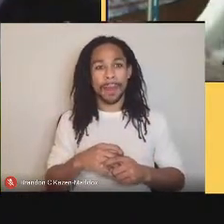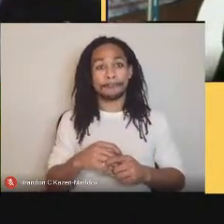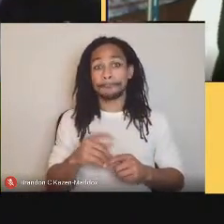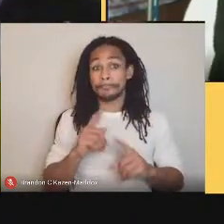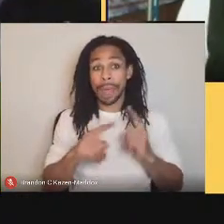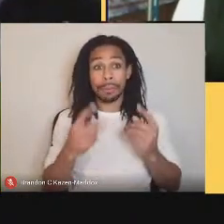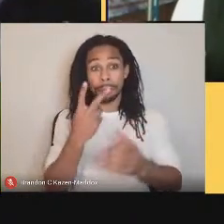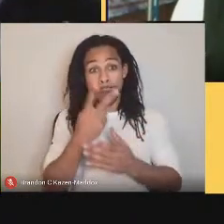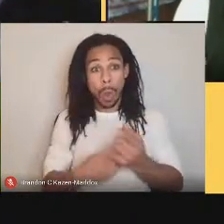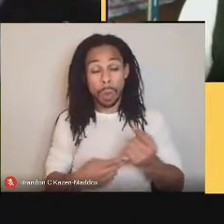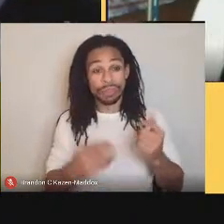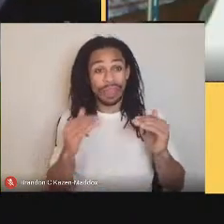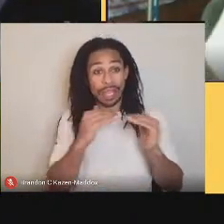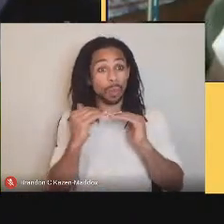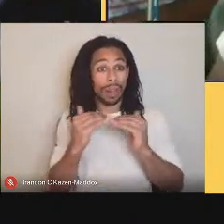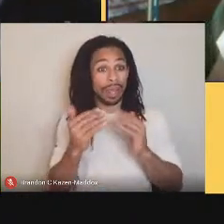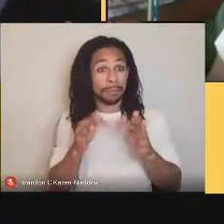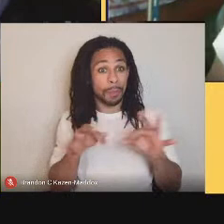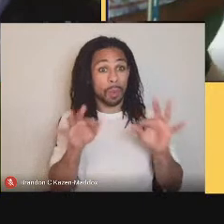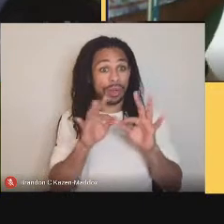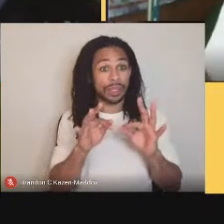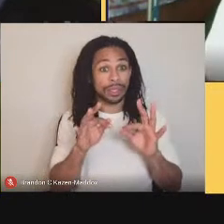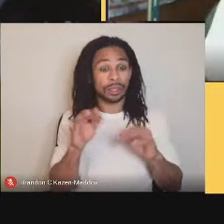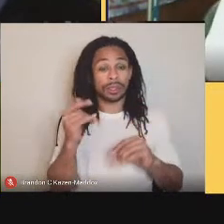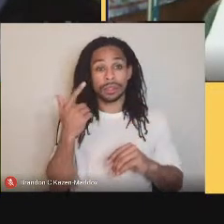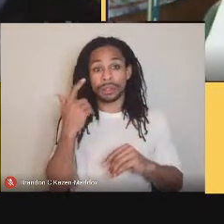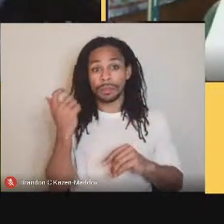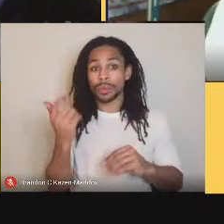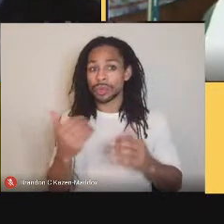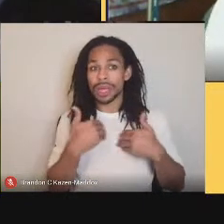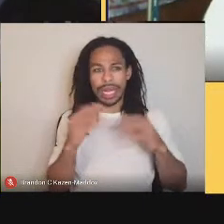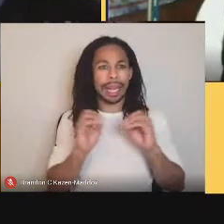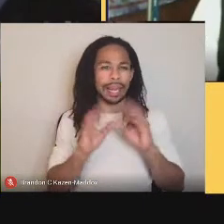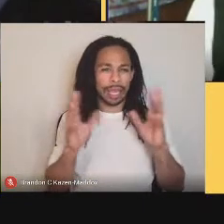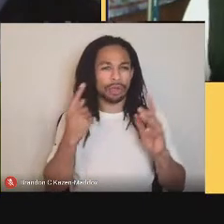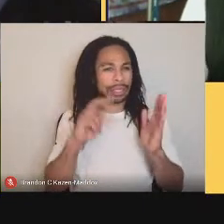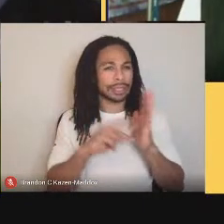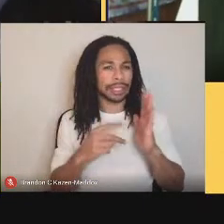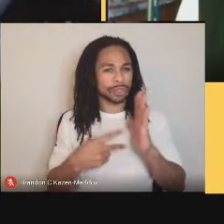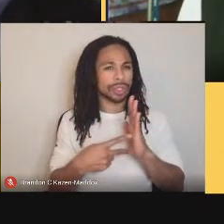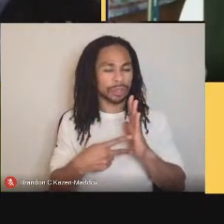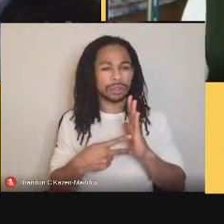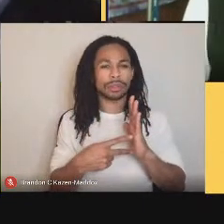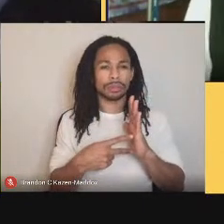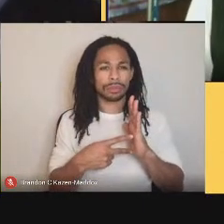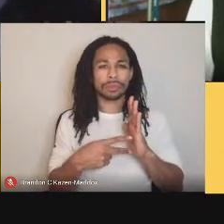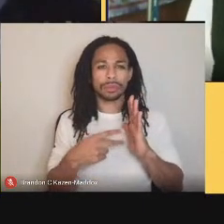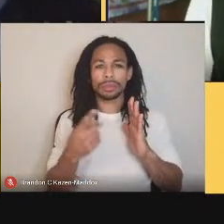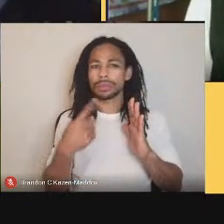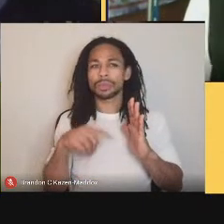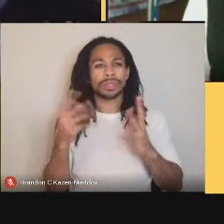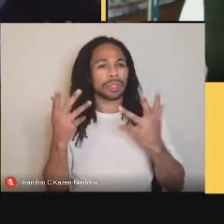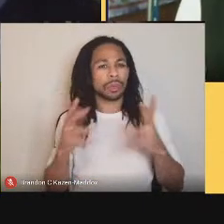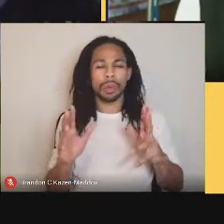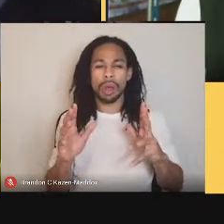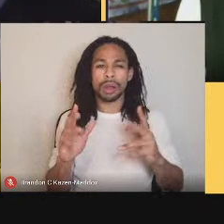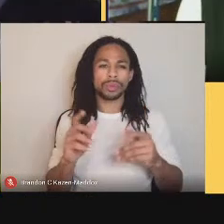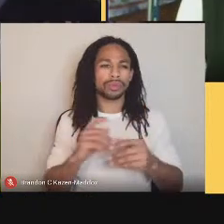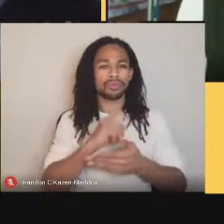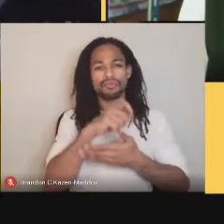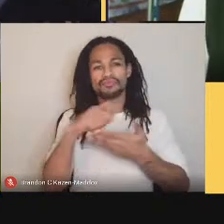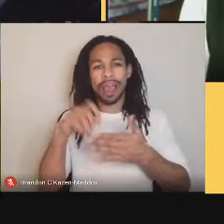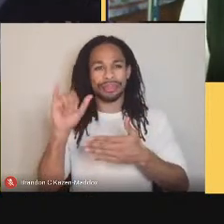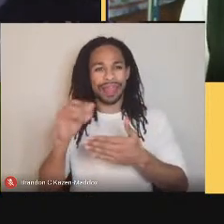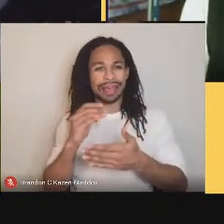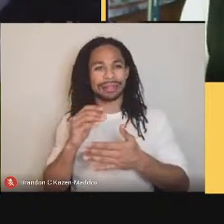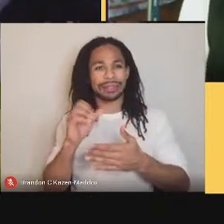equally important, because there was a very clear intention behind it. You know, we didn't want to score that scene to the dialogue. I mean, the dialogue